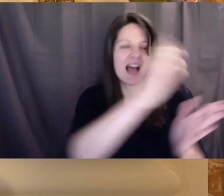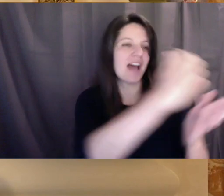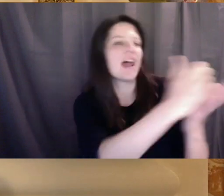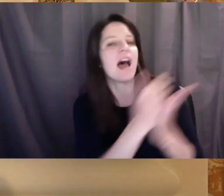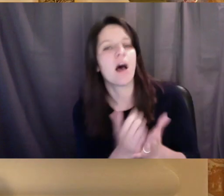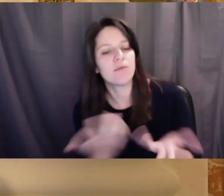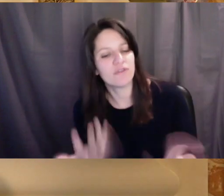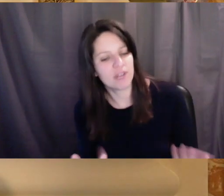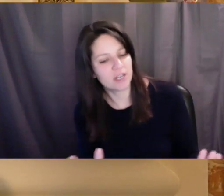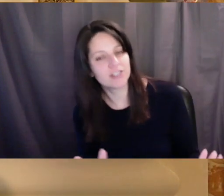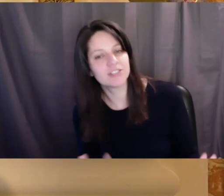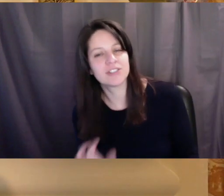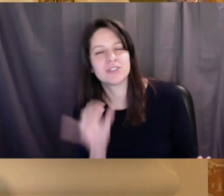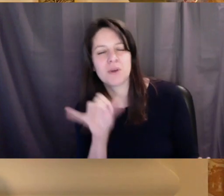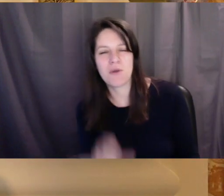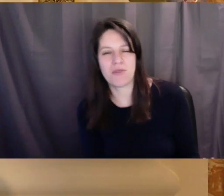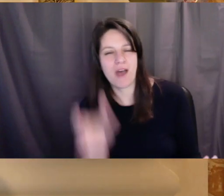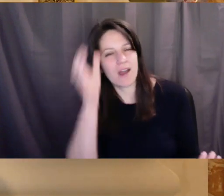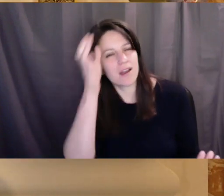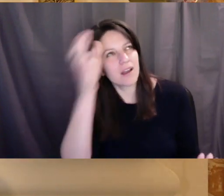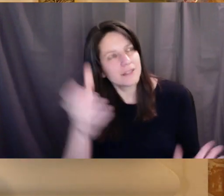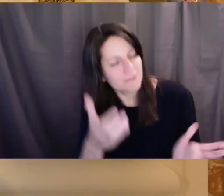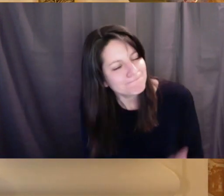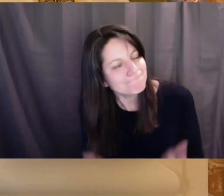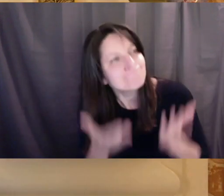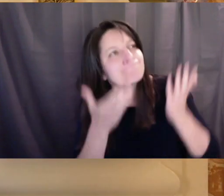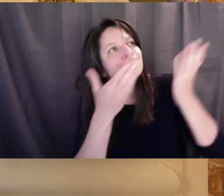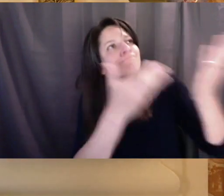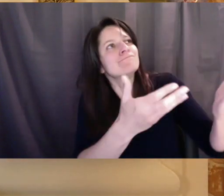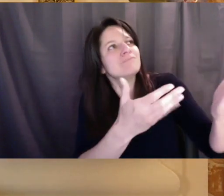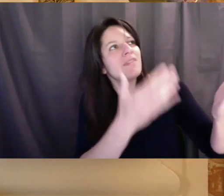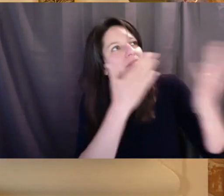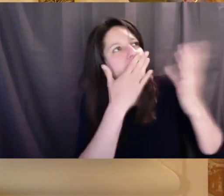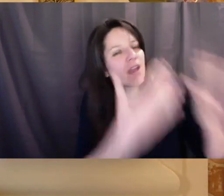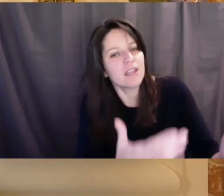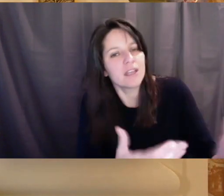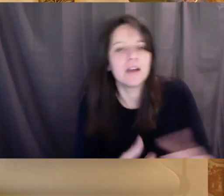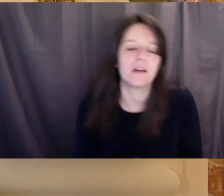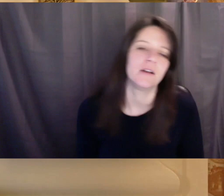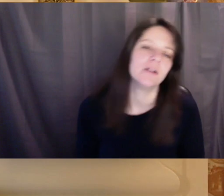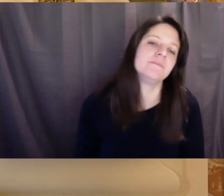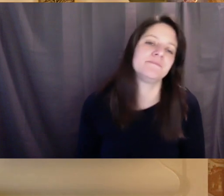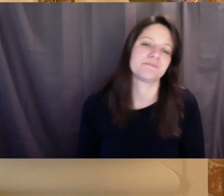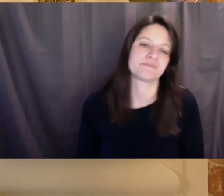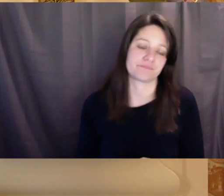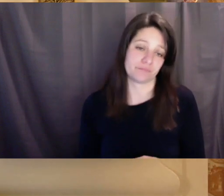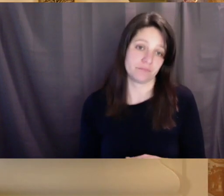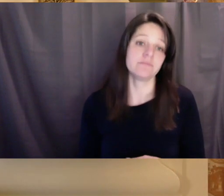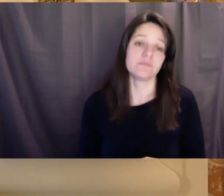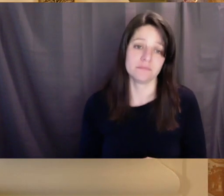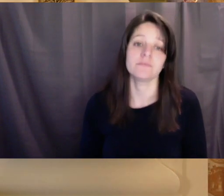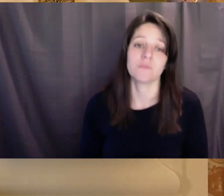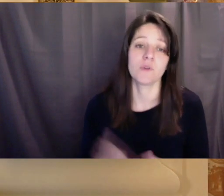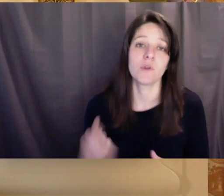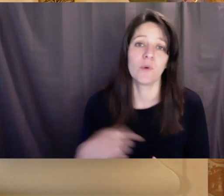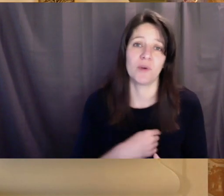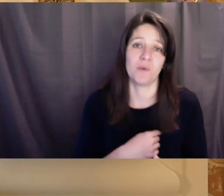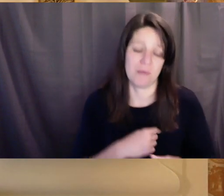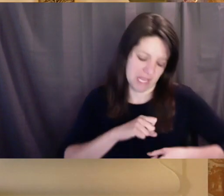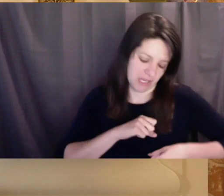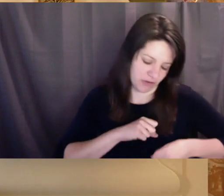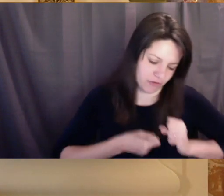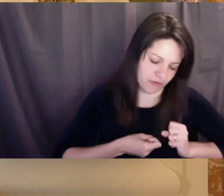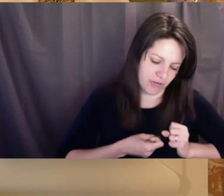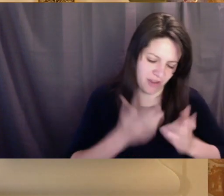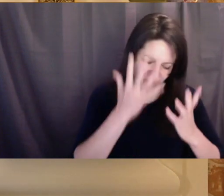that is, it means God is my help, this reminder. And this passage reminds us that the ways that